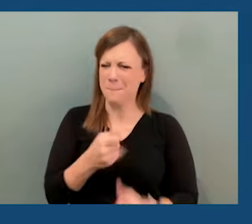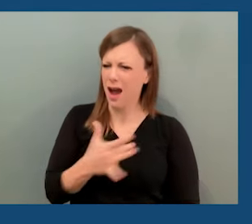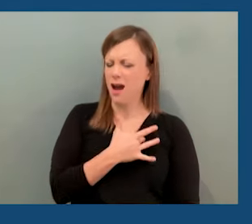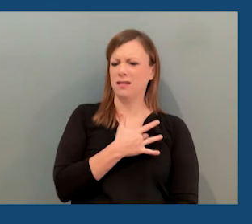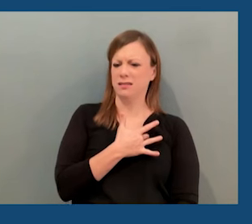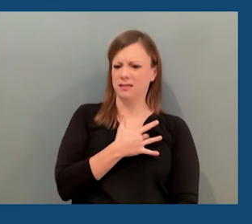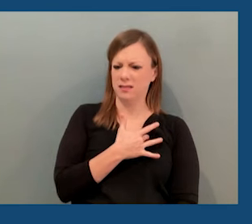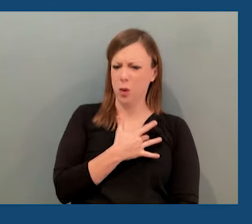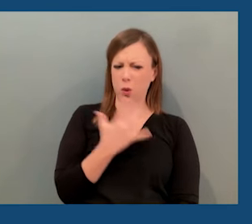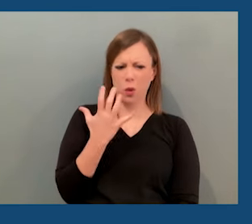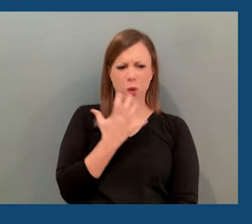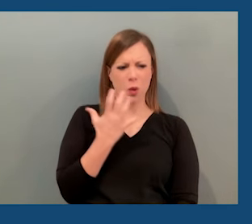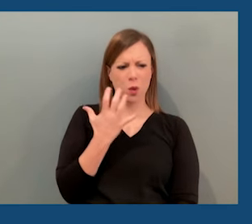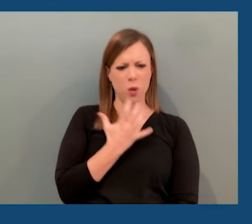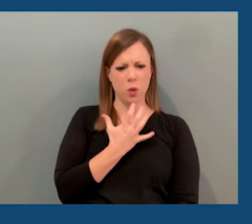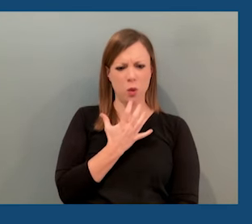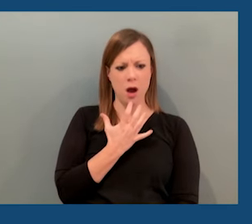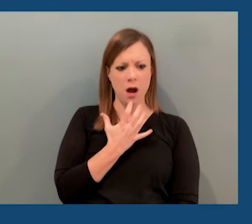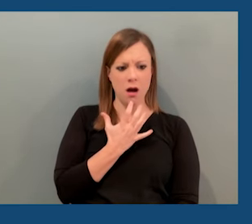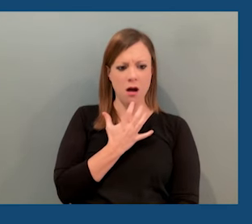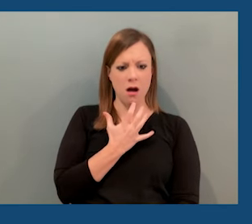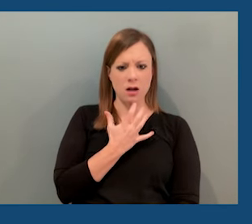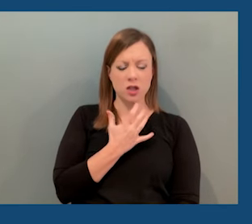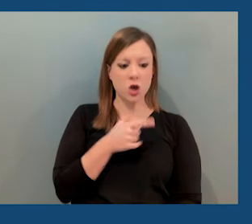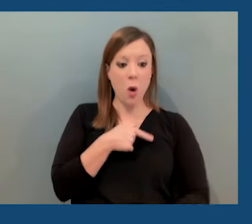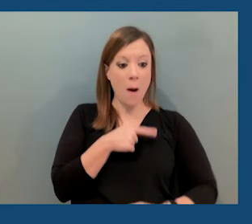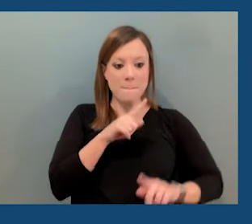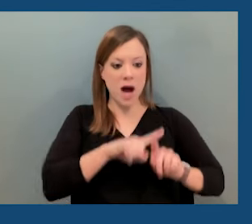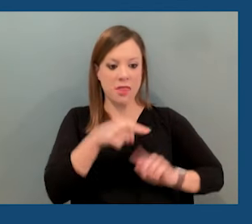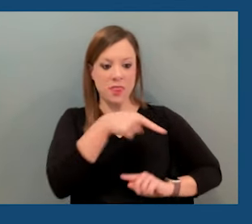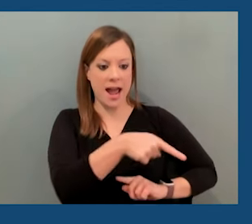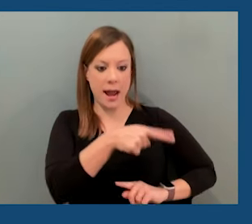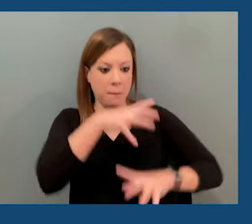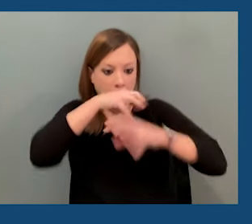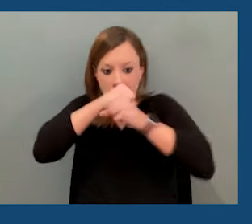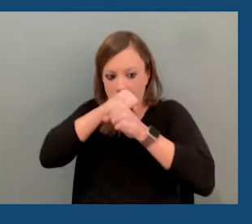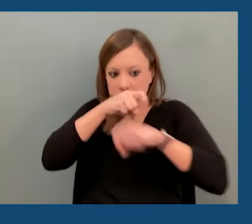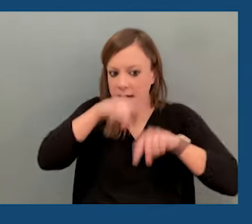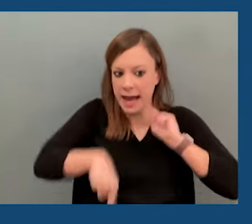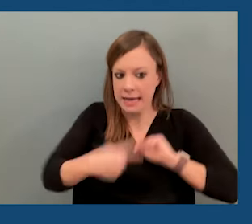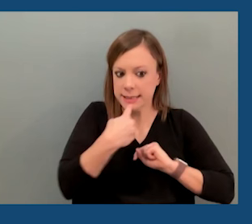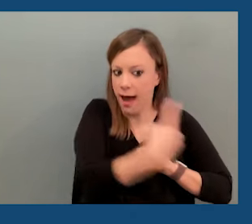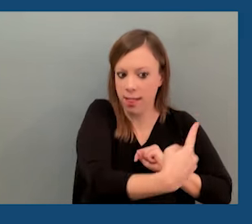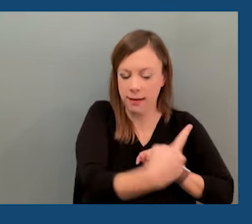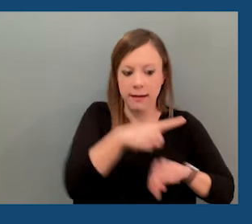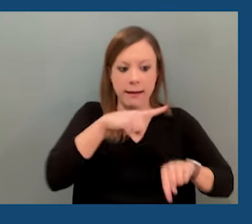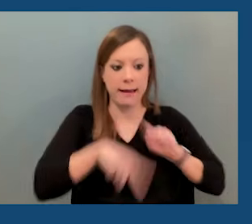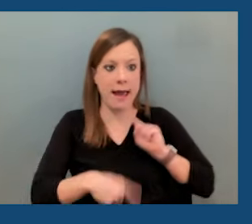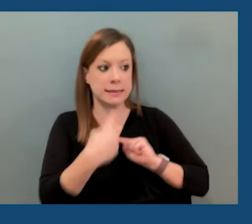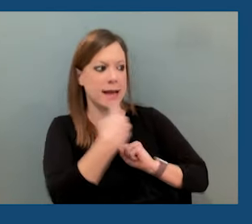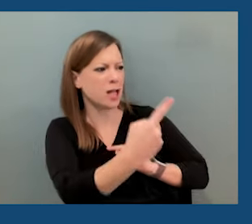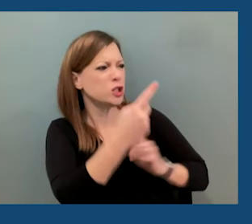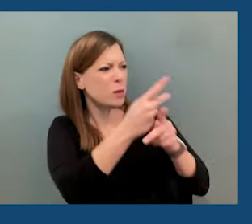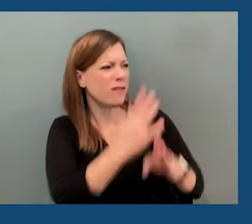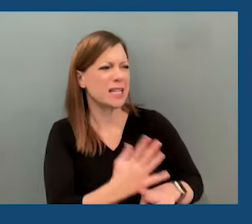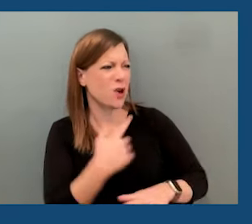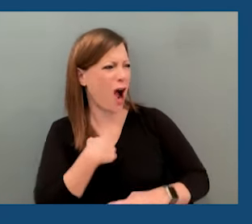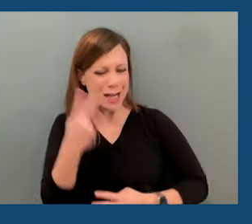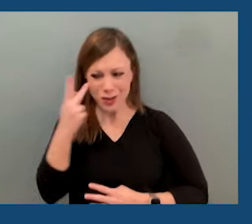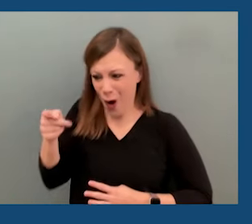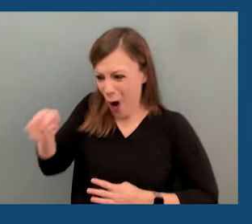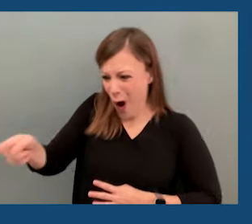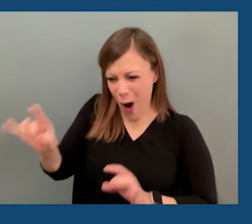stigma that you cannot talk about, you cannot seek help, you cannot tell your supervisor you need this or a little time off to take care